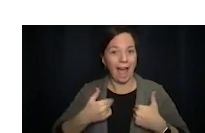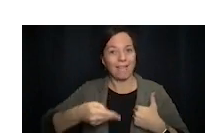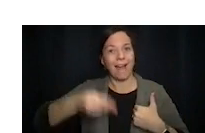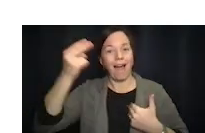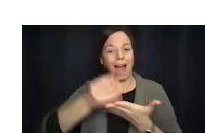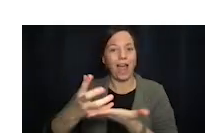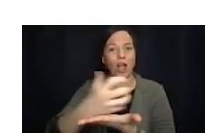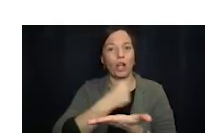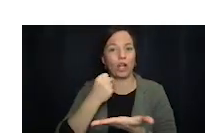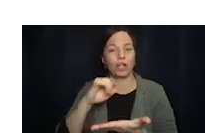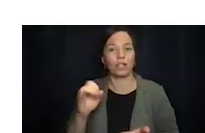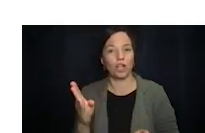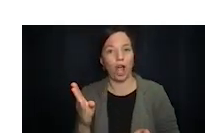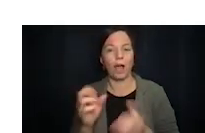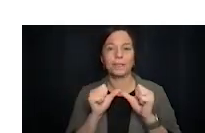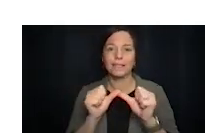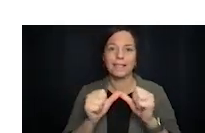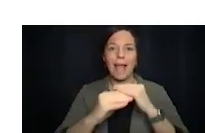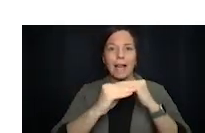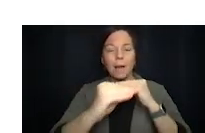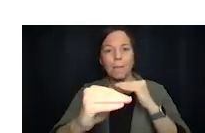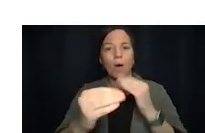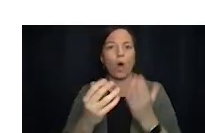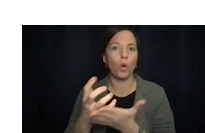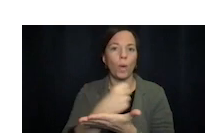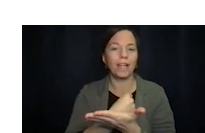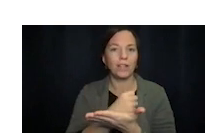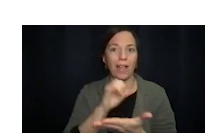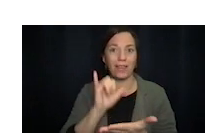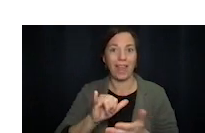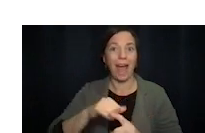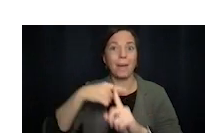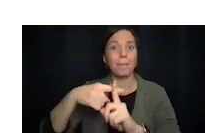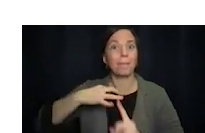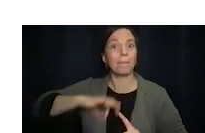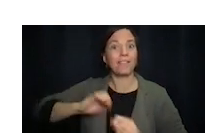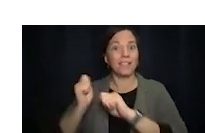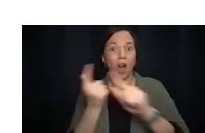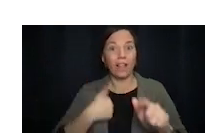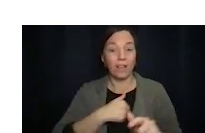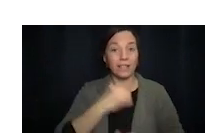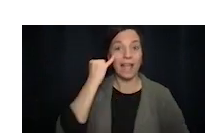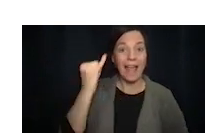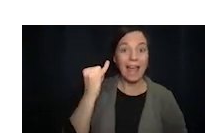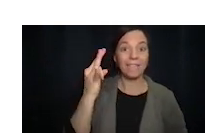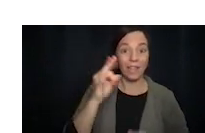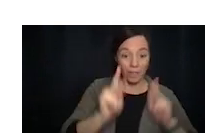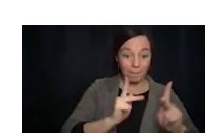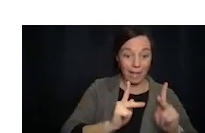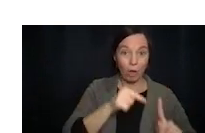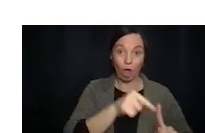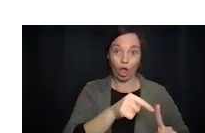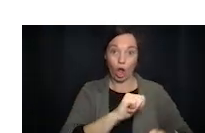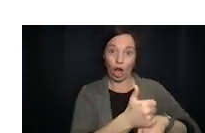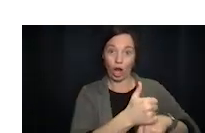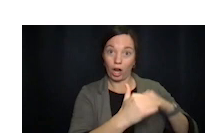jobs, sustainable wages, because that ultimately is good for all of us, right? When the people are good, the community is good, when